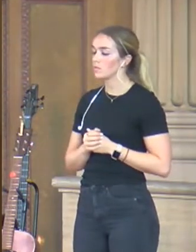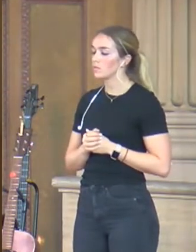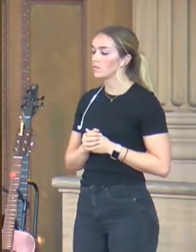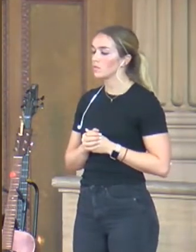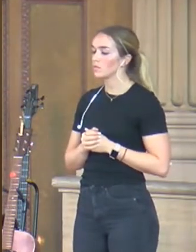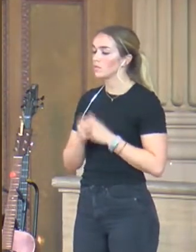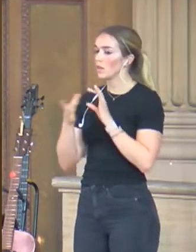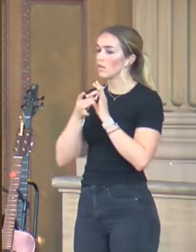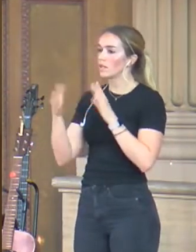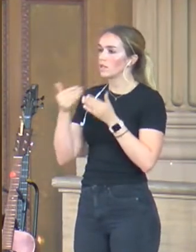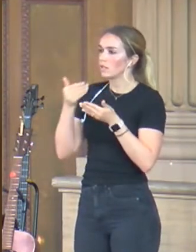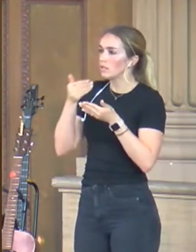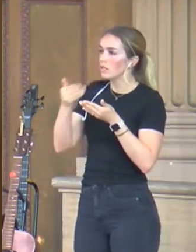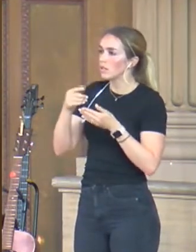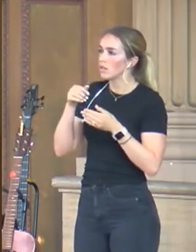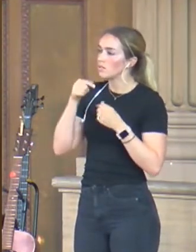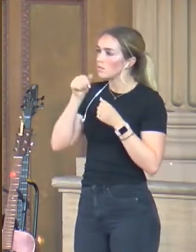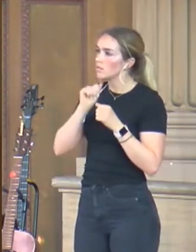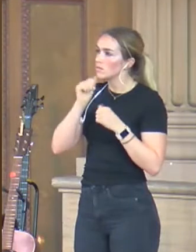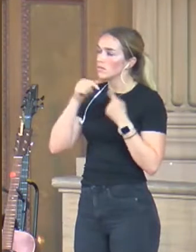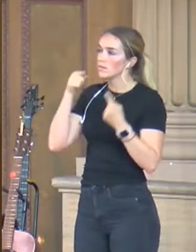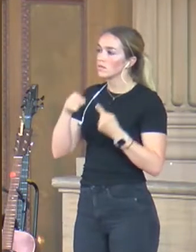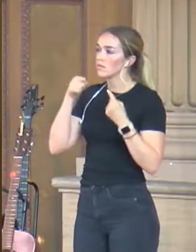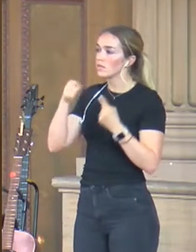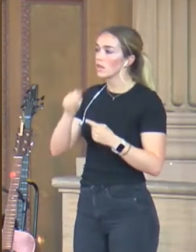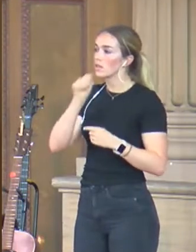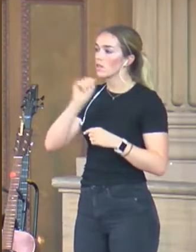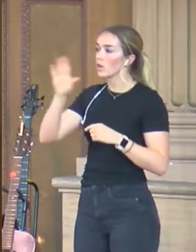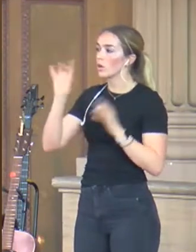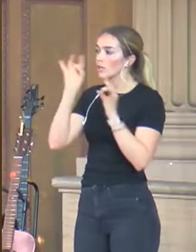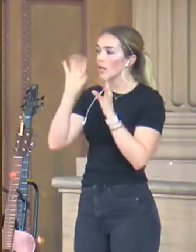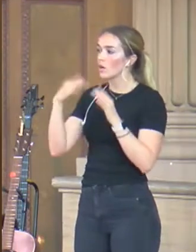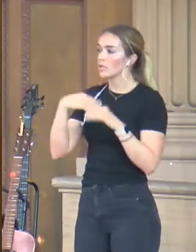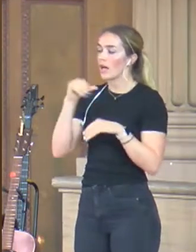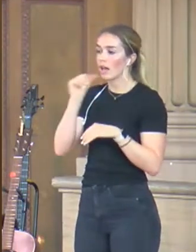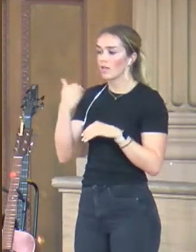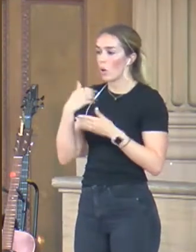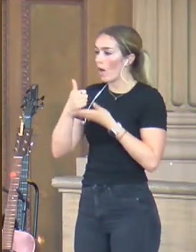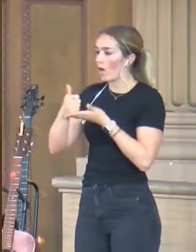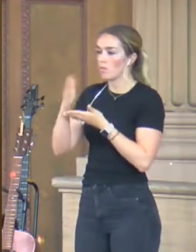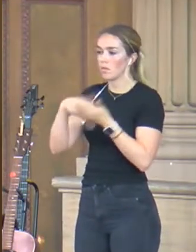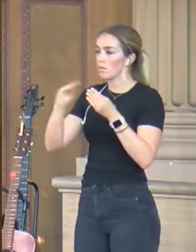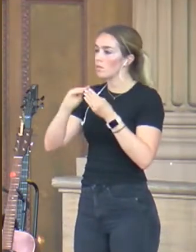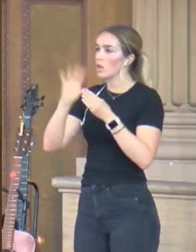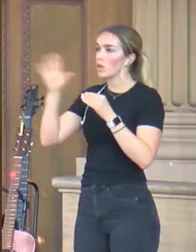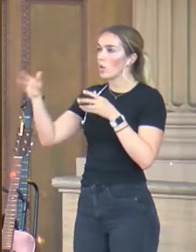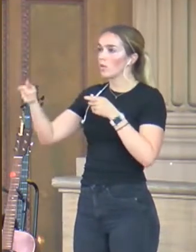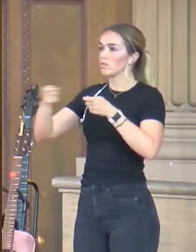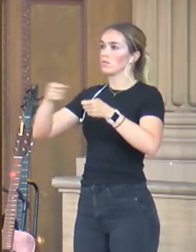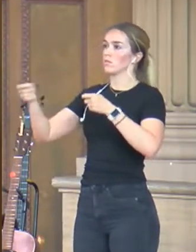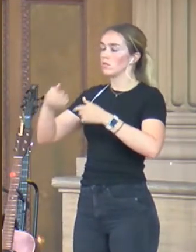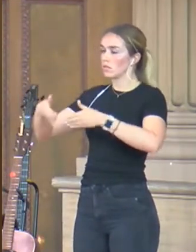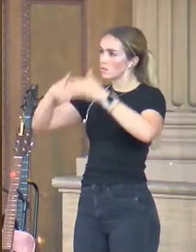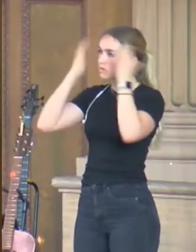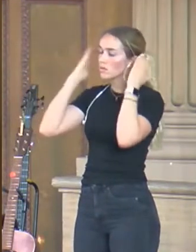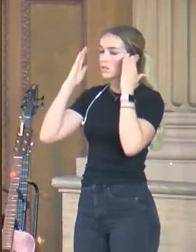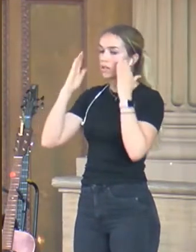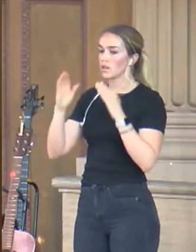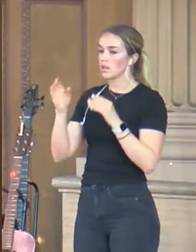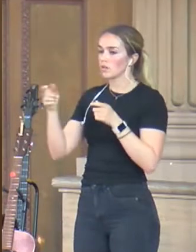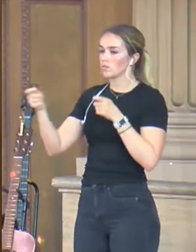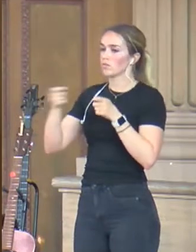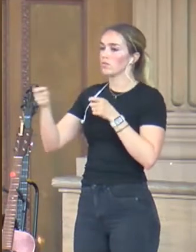Afflicted and close to death from my youth up, I suffer your terrors. I am helpless. Your wrath has swept over me. Your dreadful